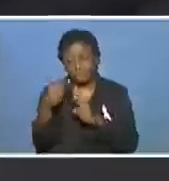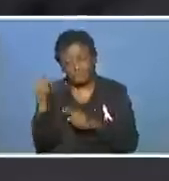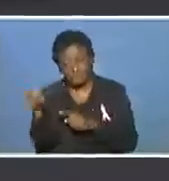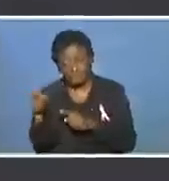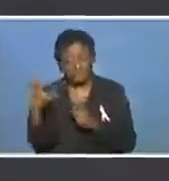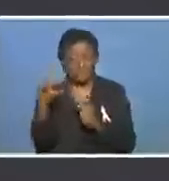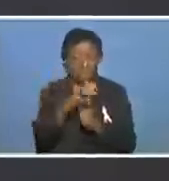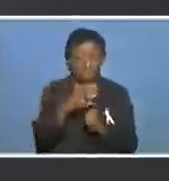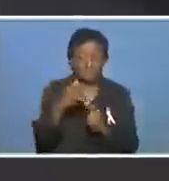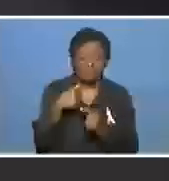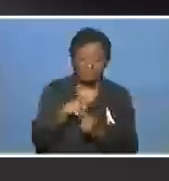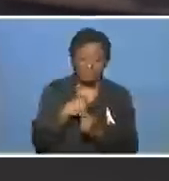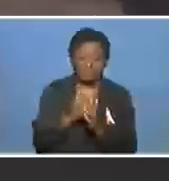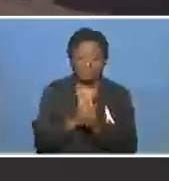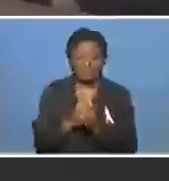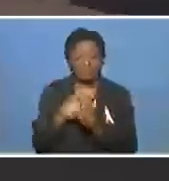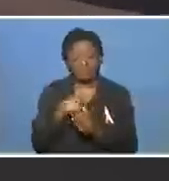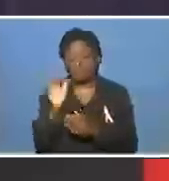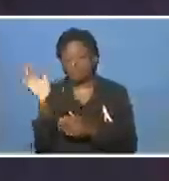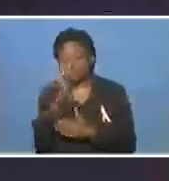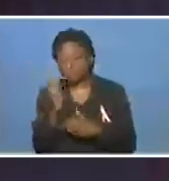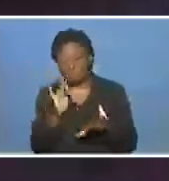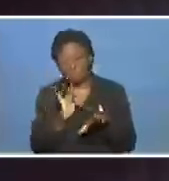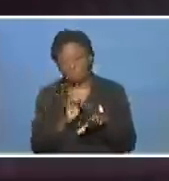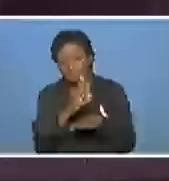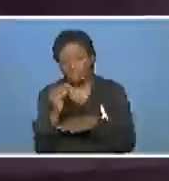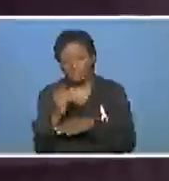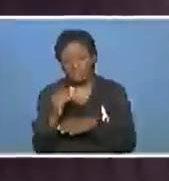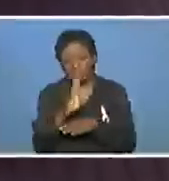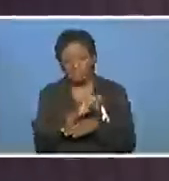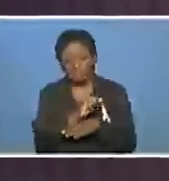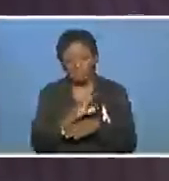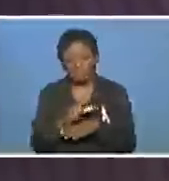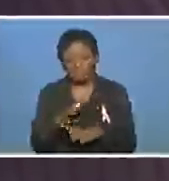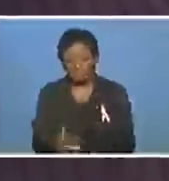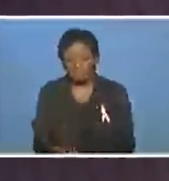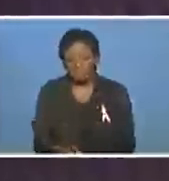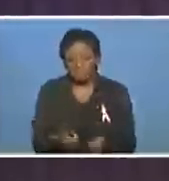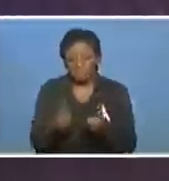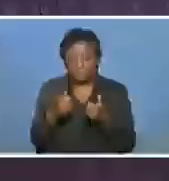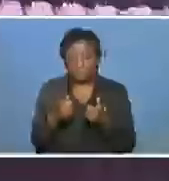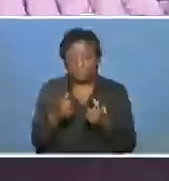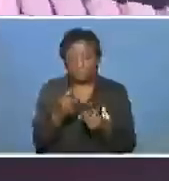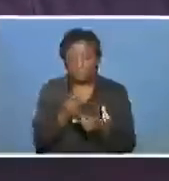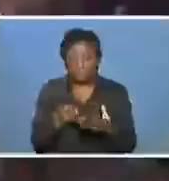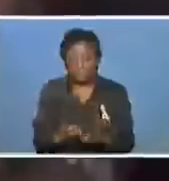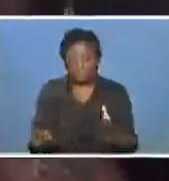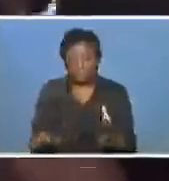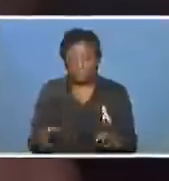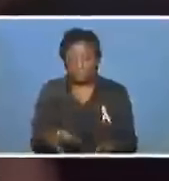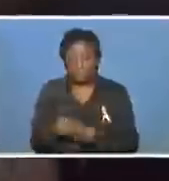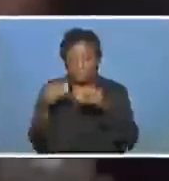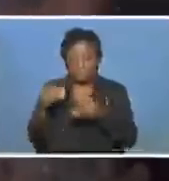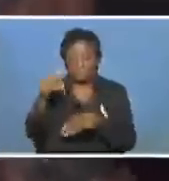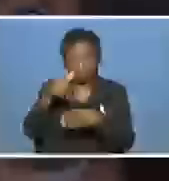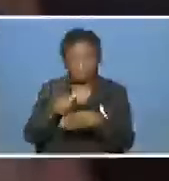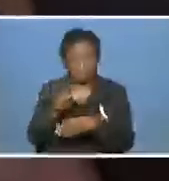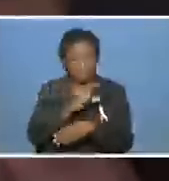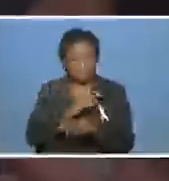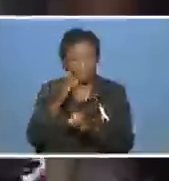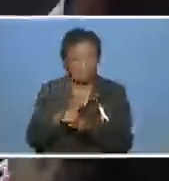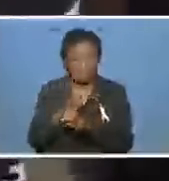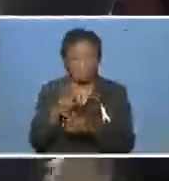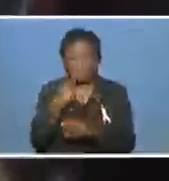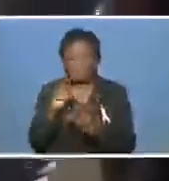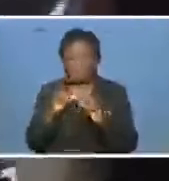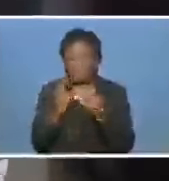me. I never touched him. Bain, who had to be lifted from the floor and forcibly placed in the police vehicle, says the group was never